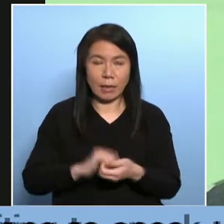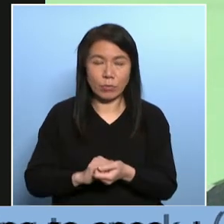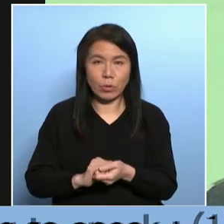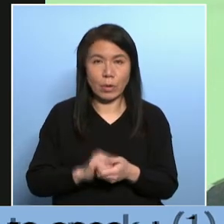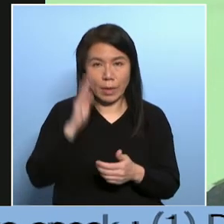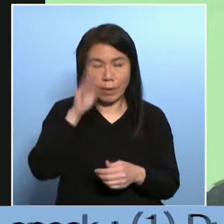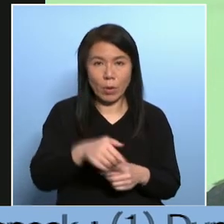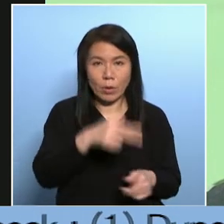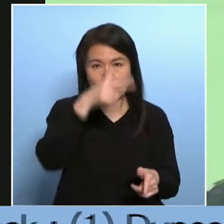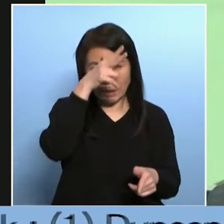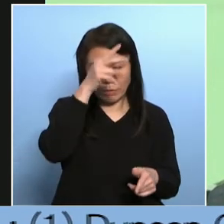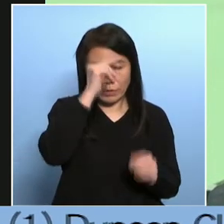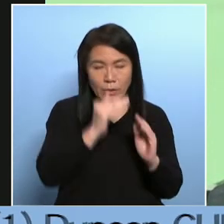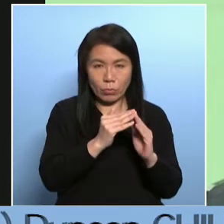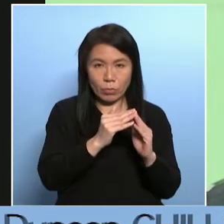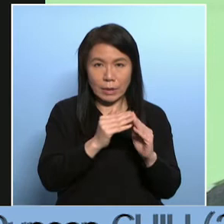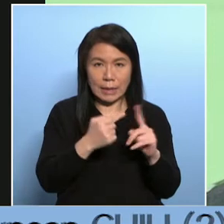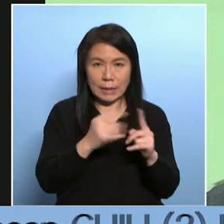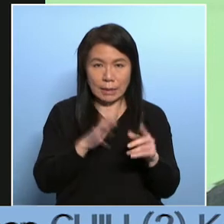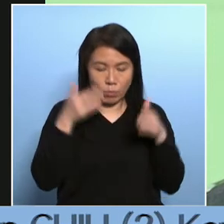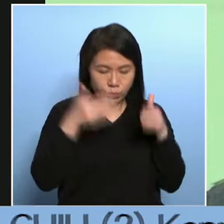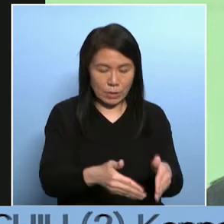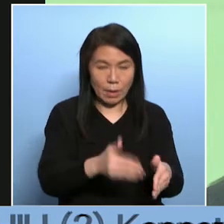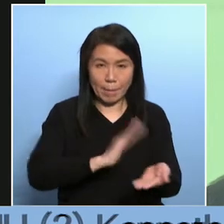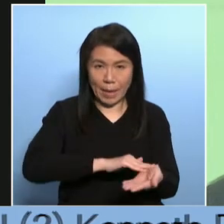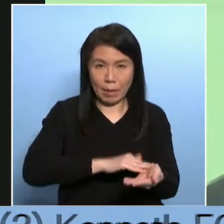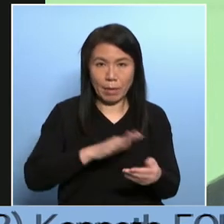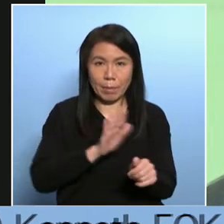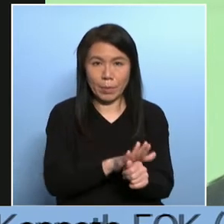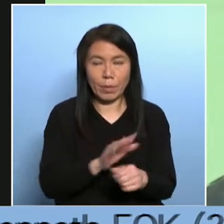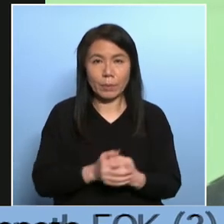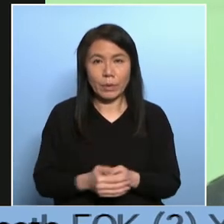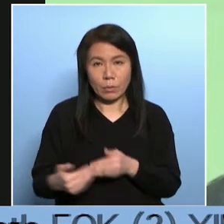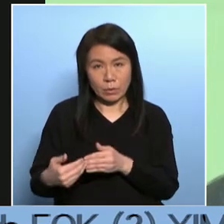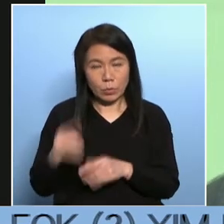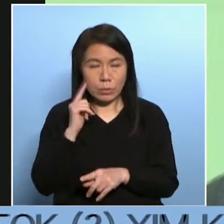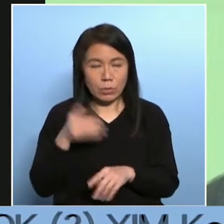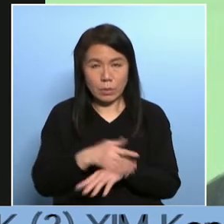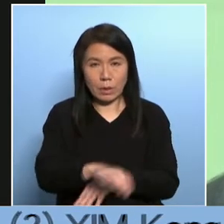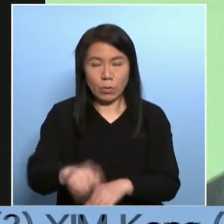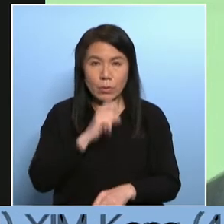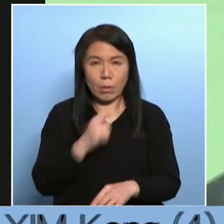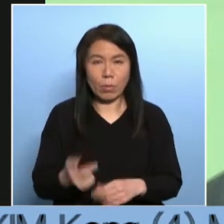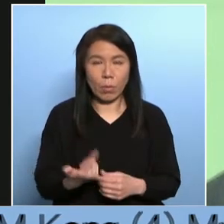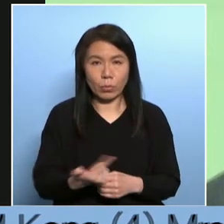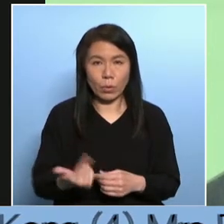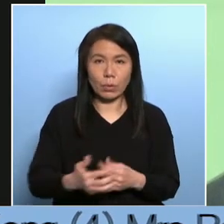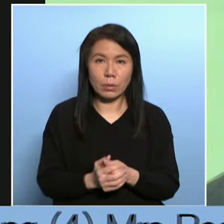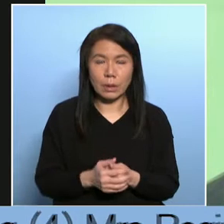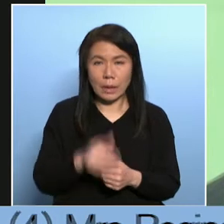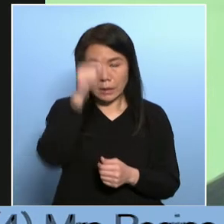that could also be outsourced to private hospitals so that public hospitals can concentrate on treating these COVID